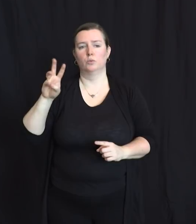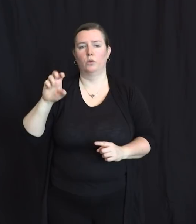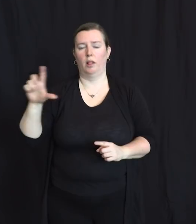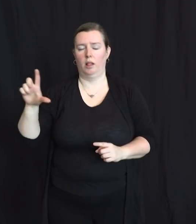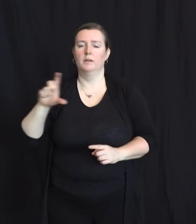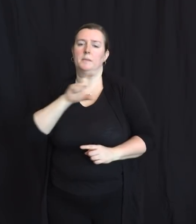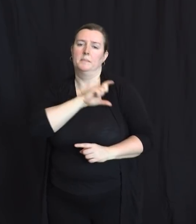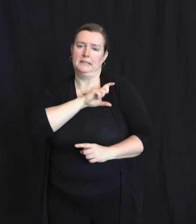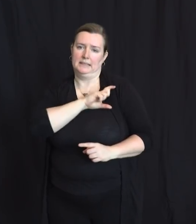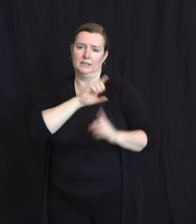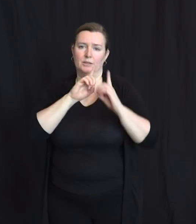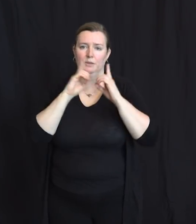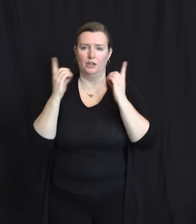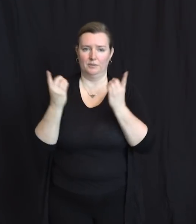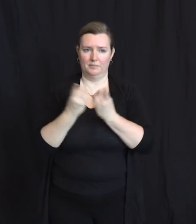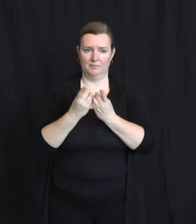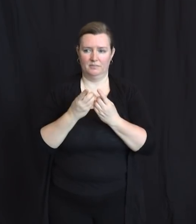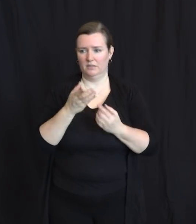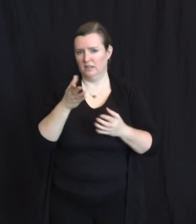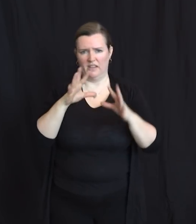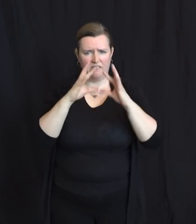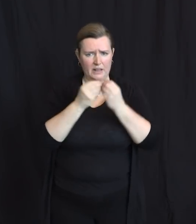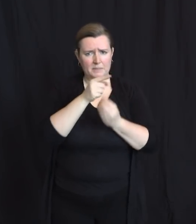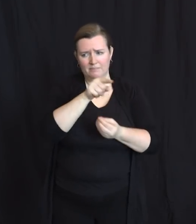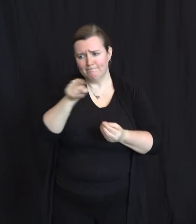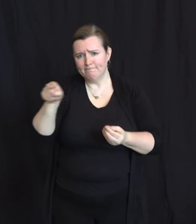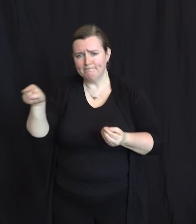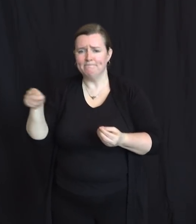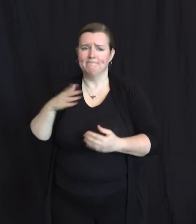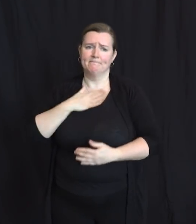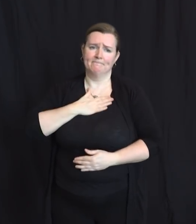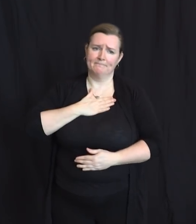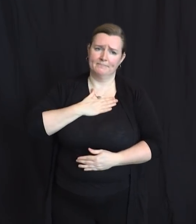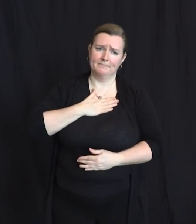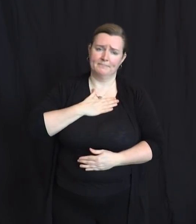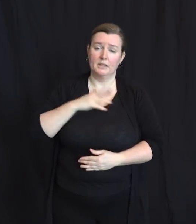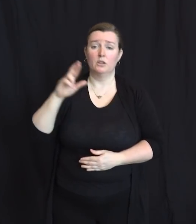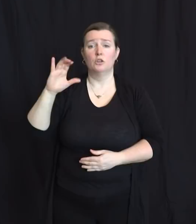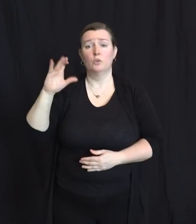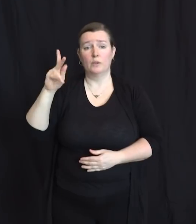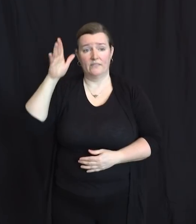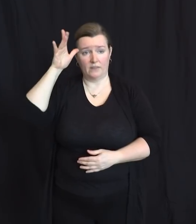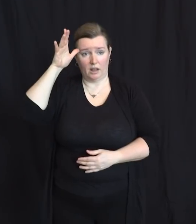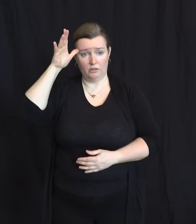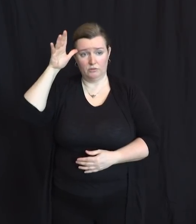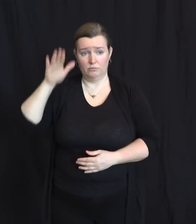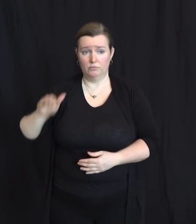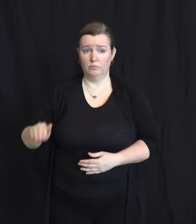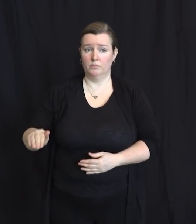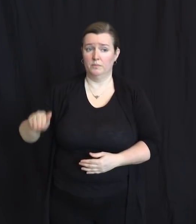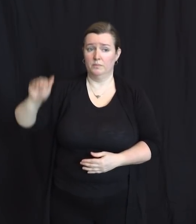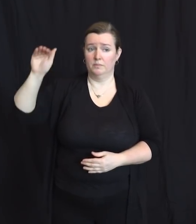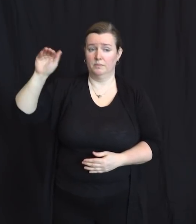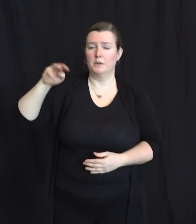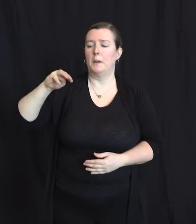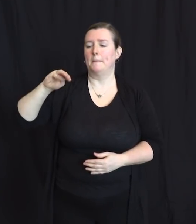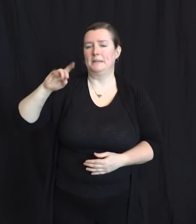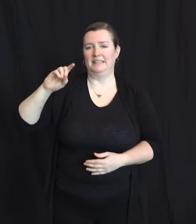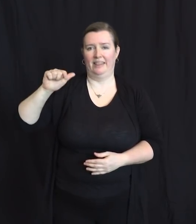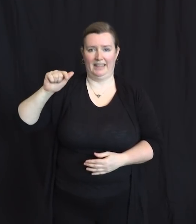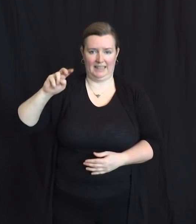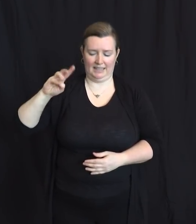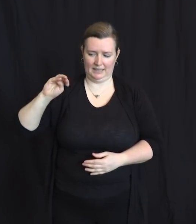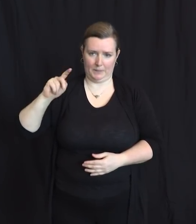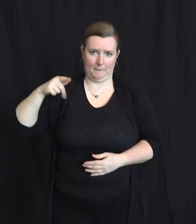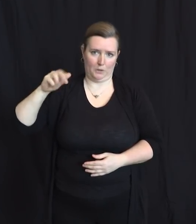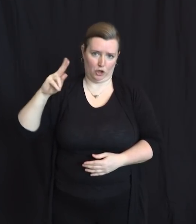fall too far from the tree. I mentioned that Rick Sr. grew up in Midland Park, and I believe it's accurate to say that his dad was the police